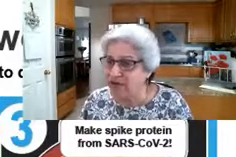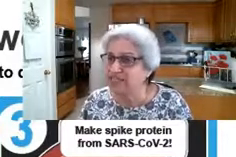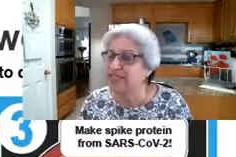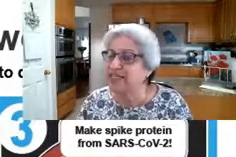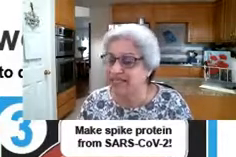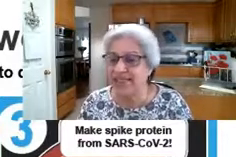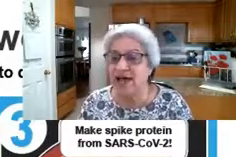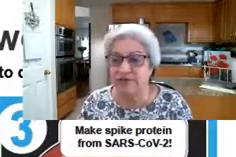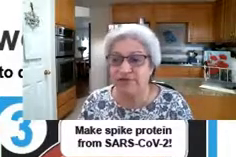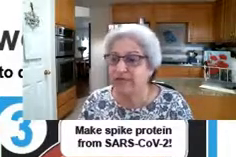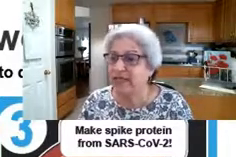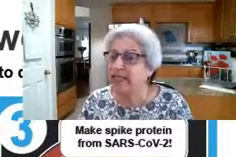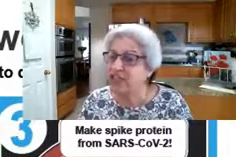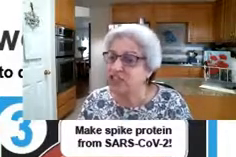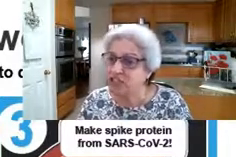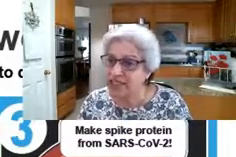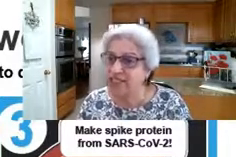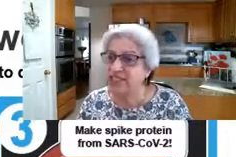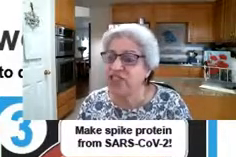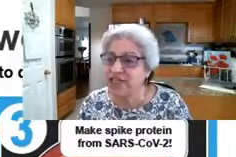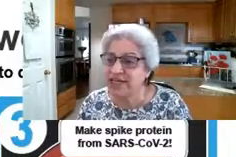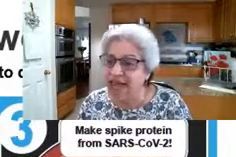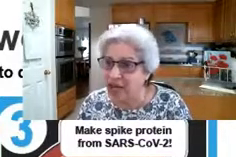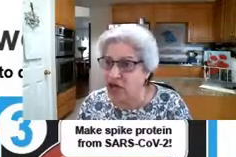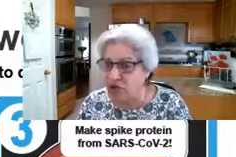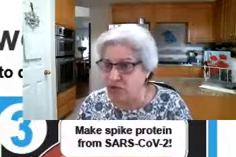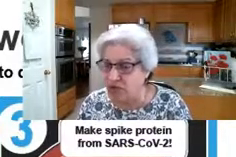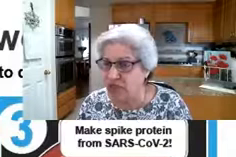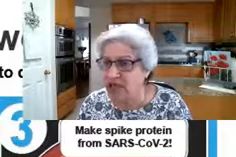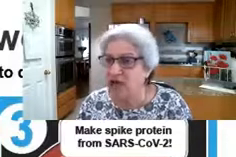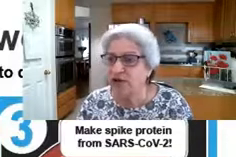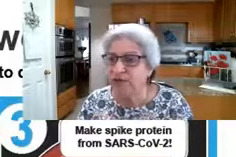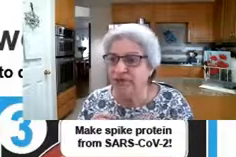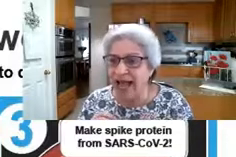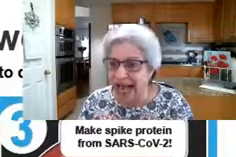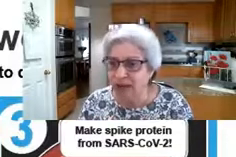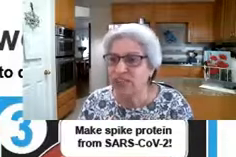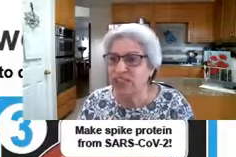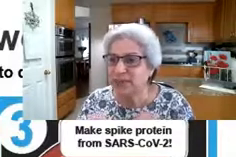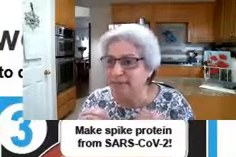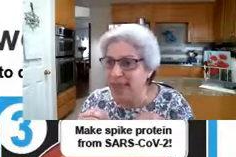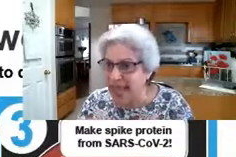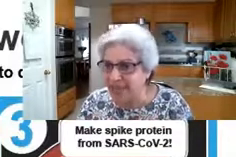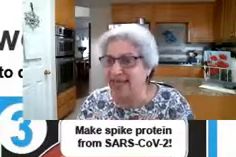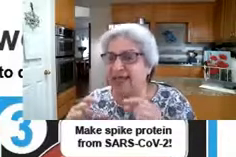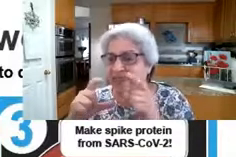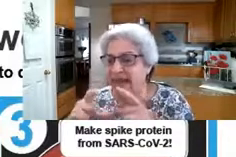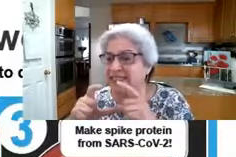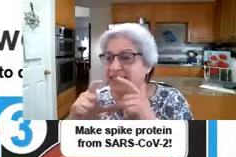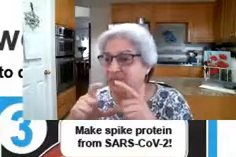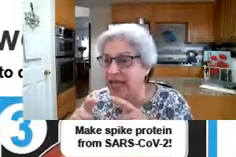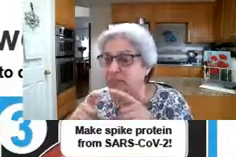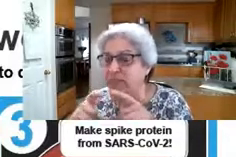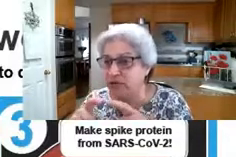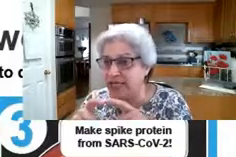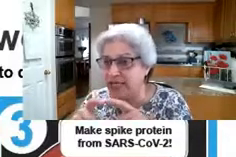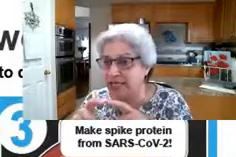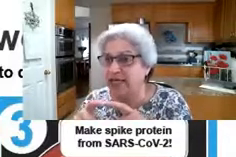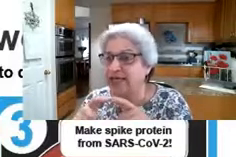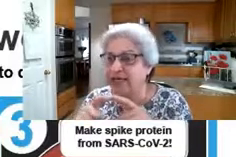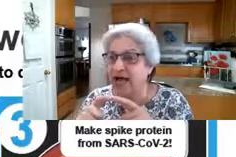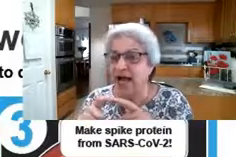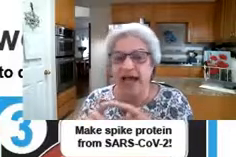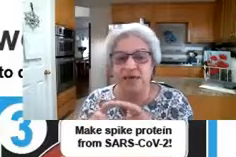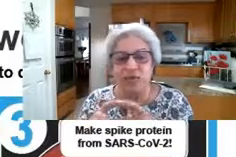the virus itself. It's just the genetic code for how to make that spike